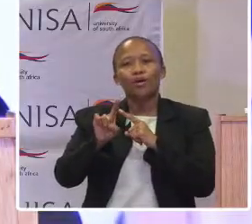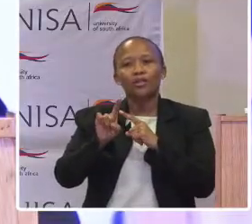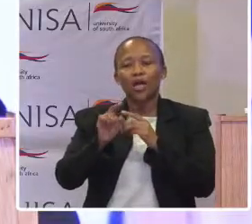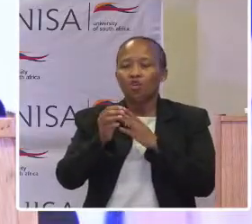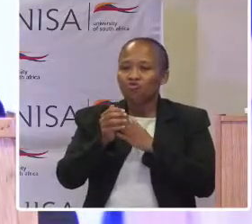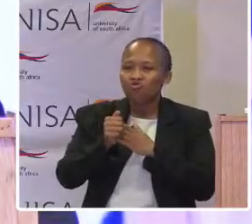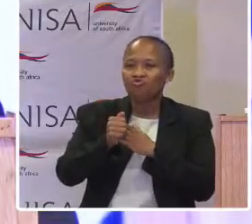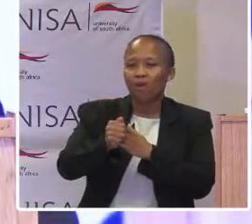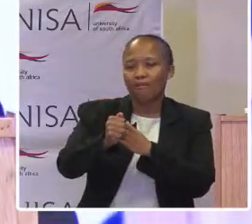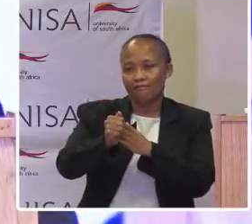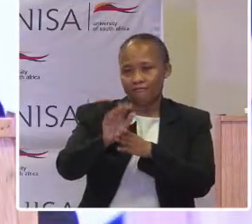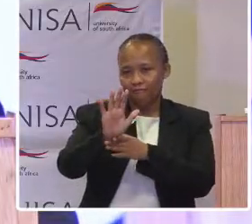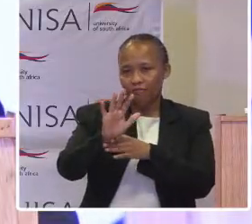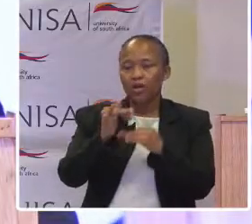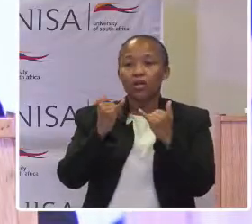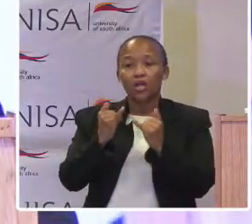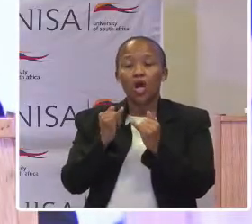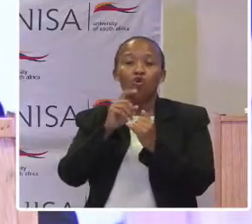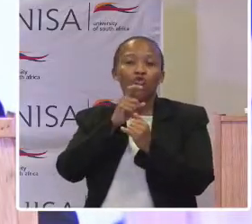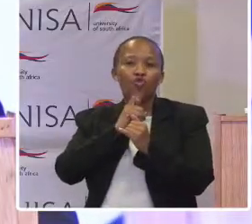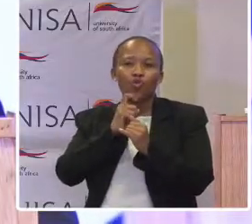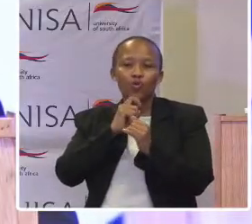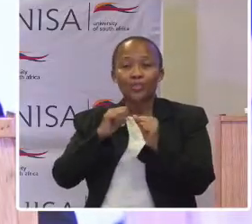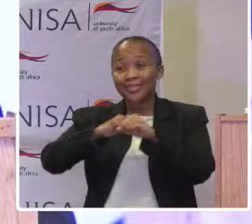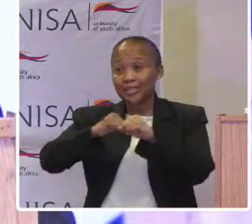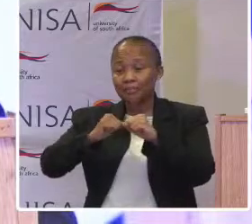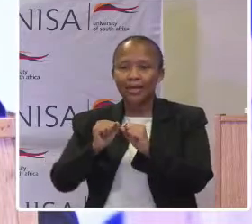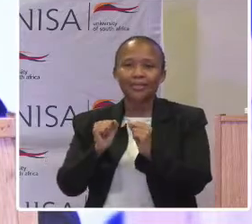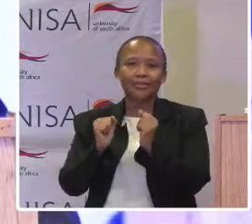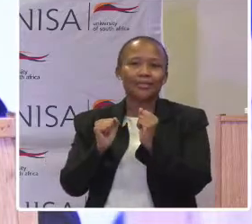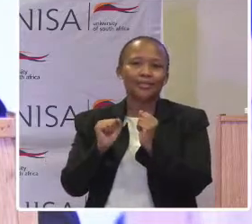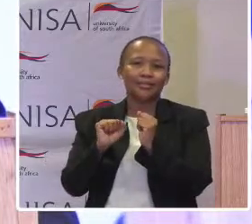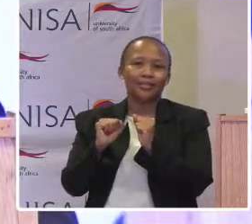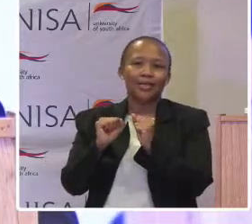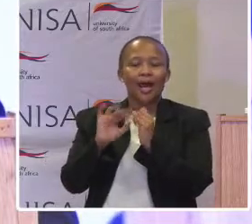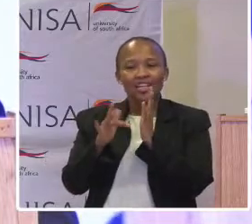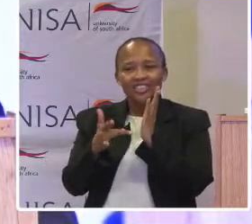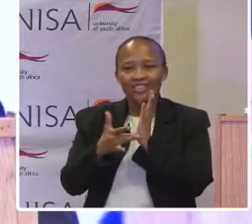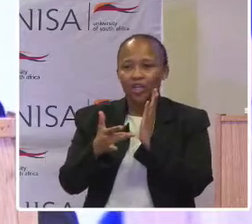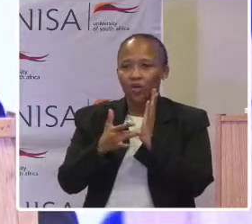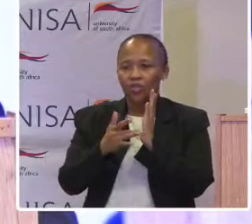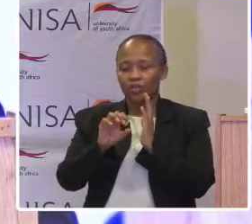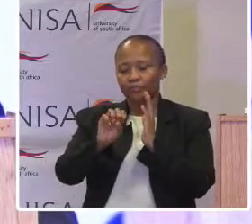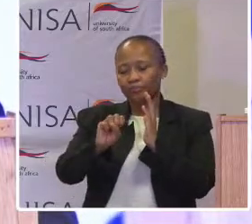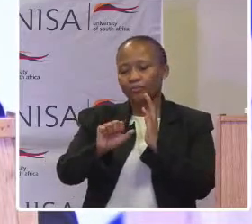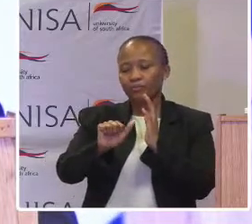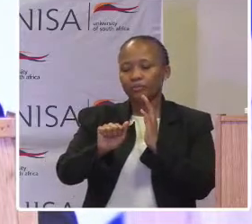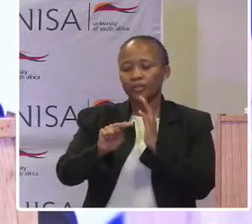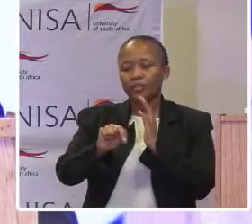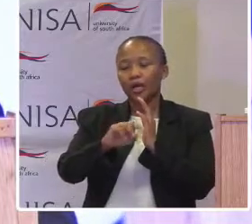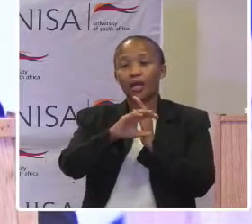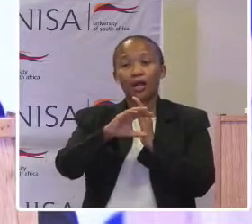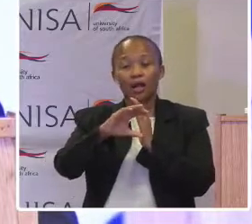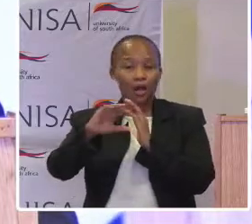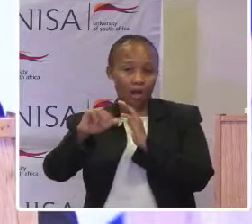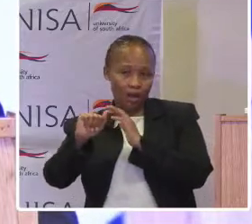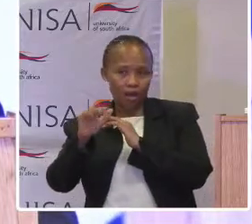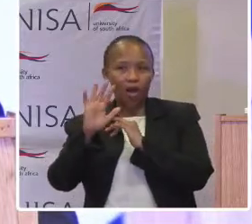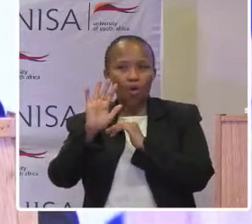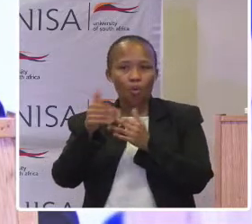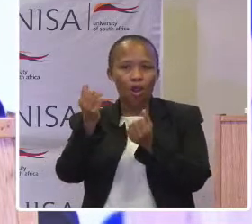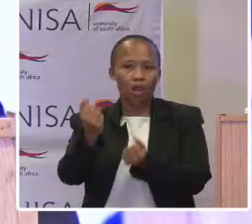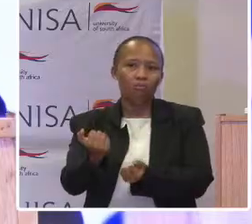Through the utilization of space science and technology, SANSA will develop applications that cater to the provision